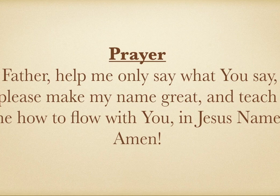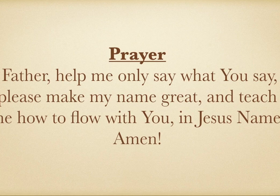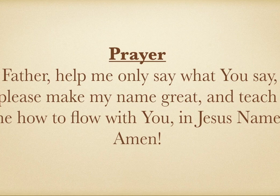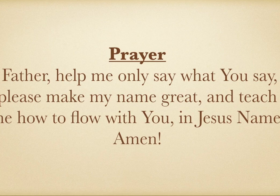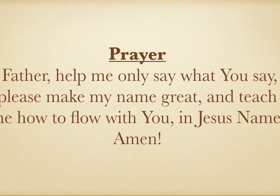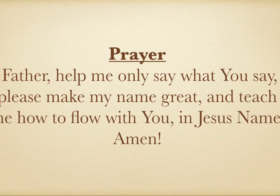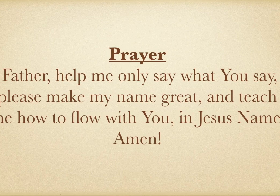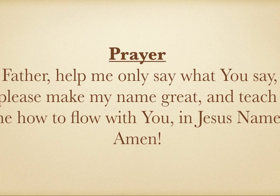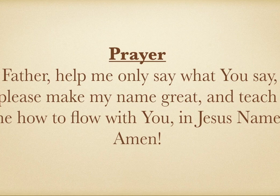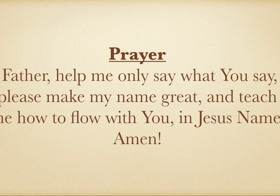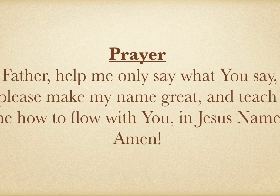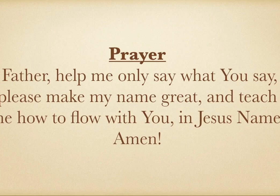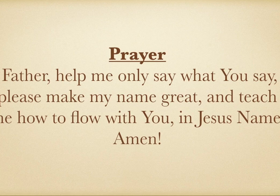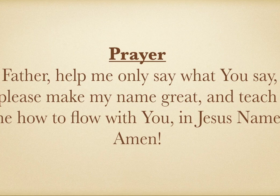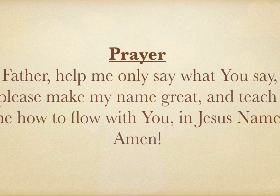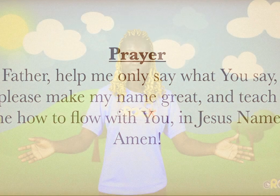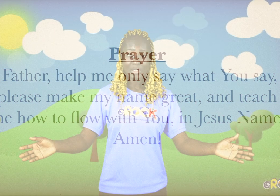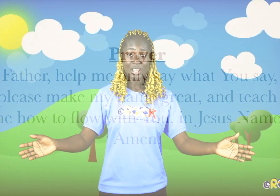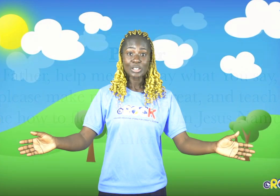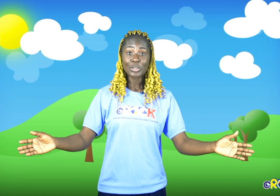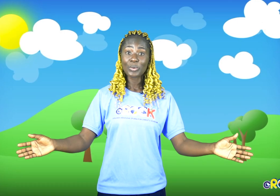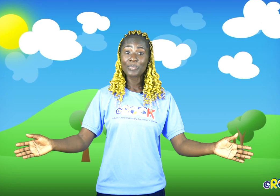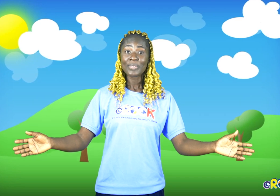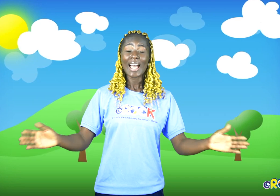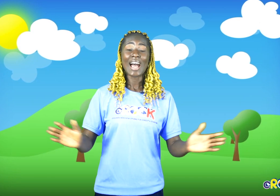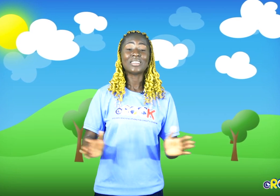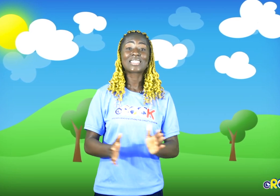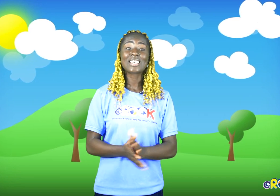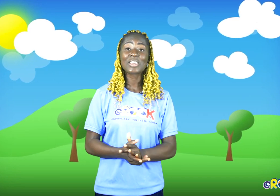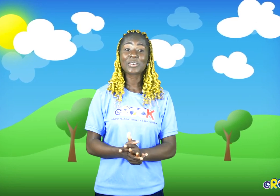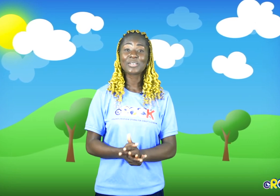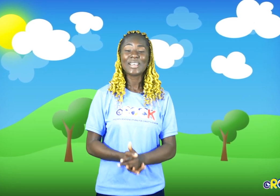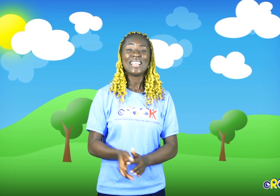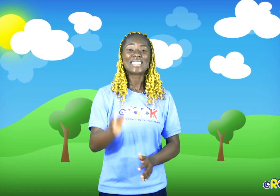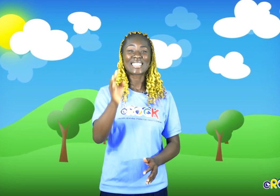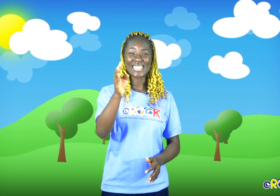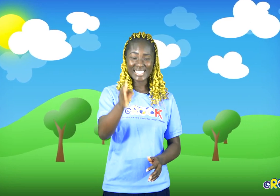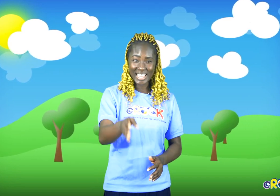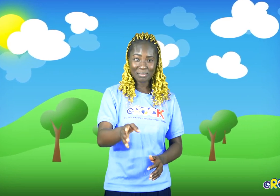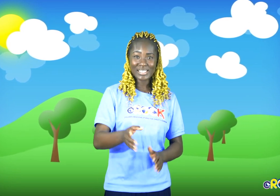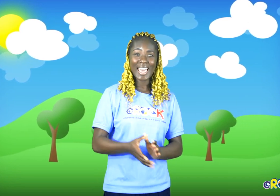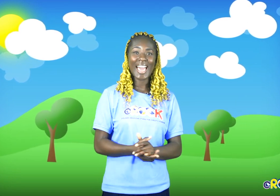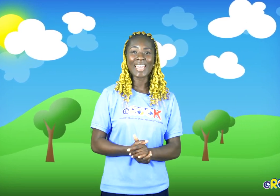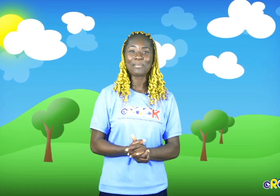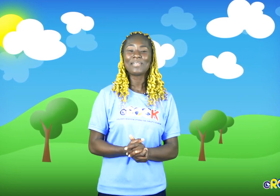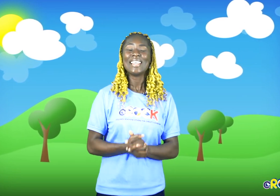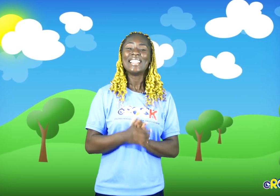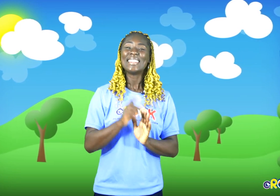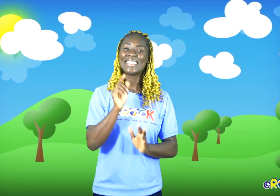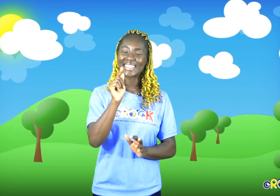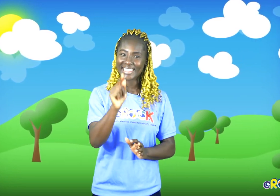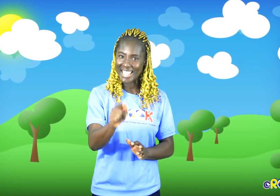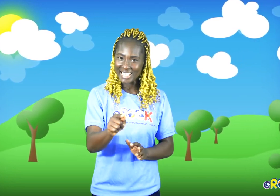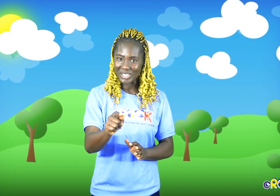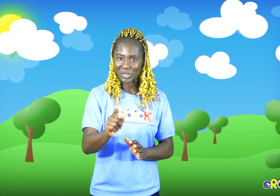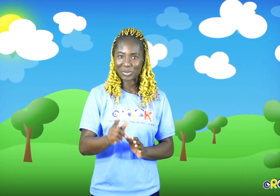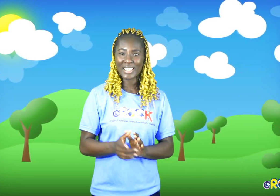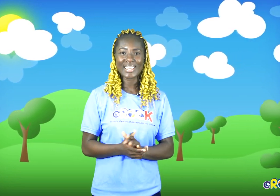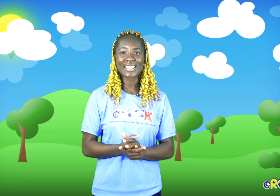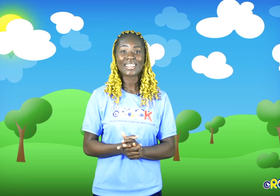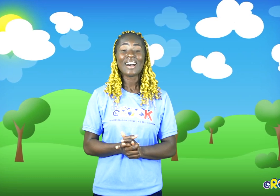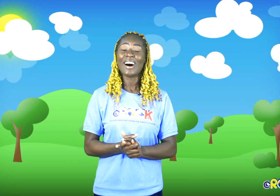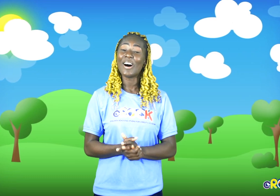and amen. So I'll see you same time